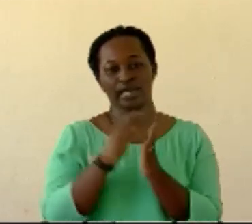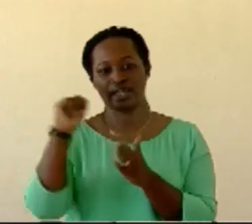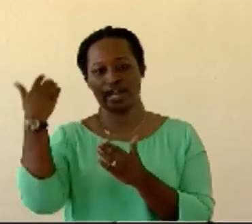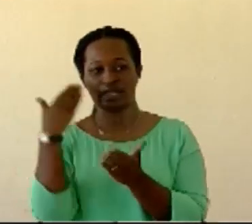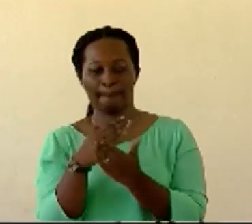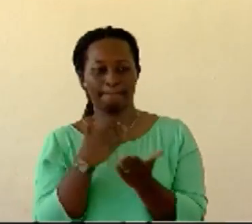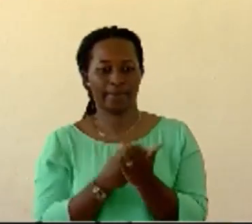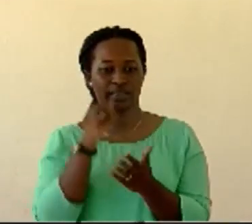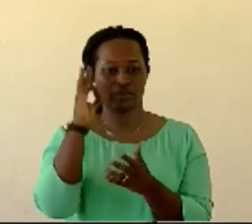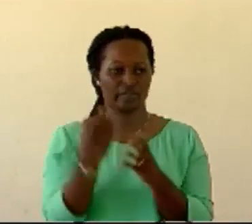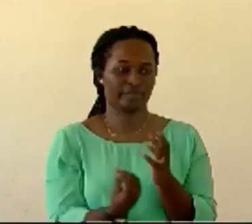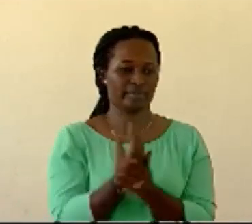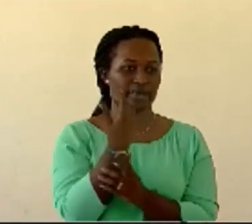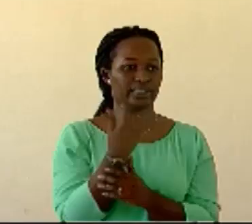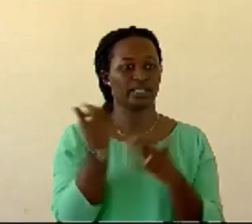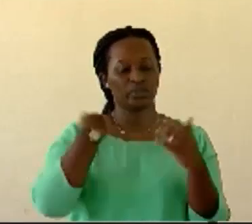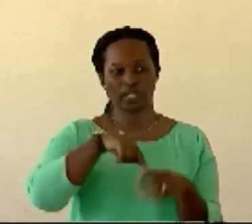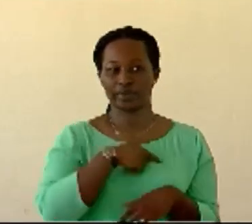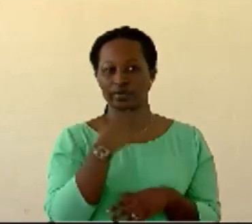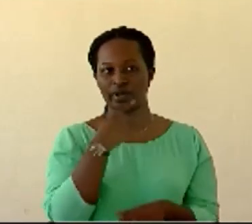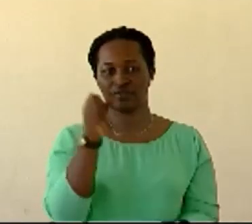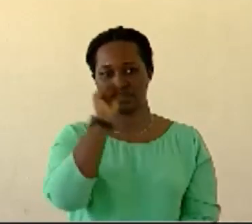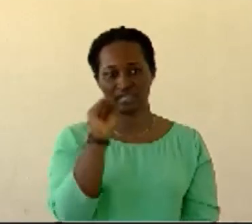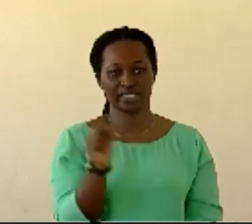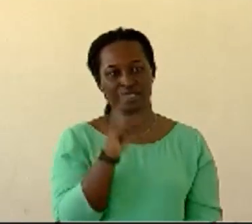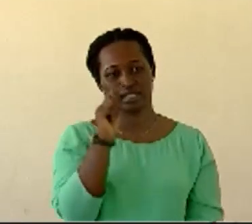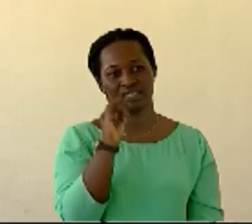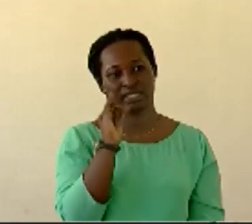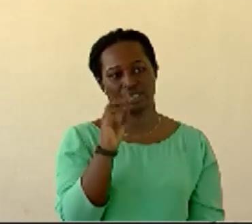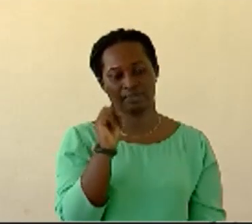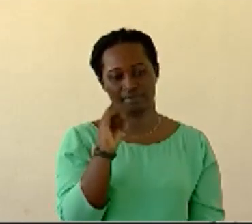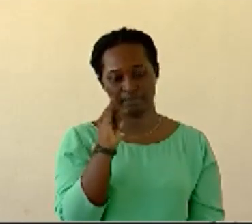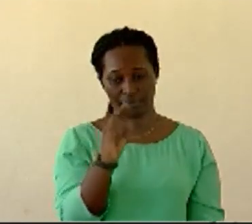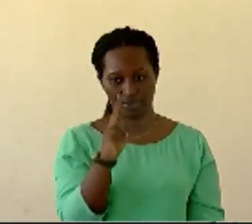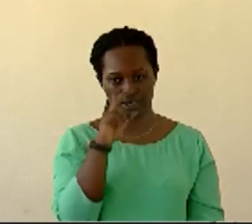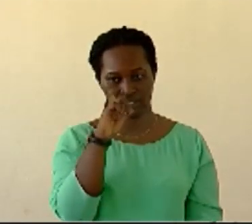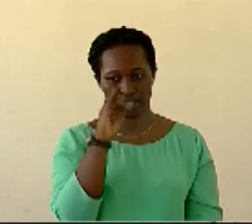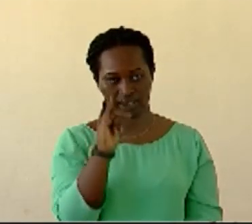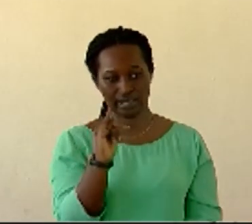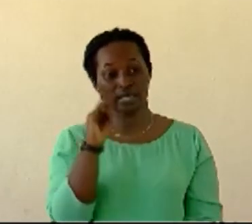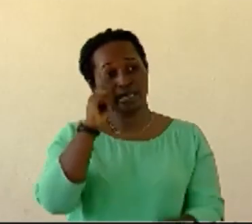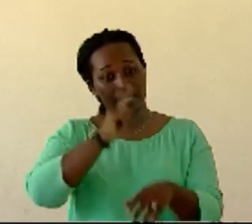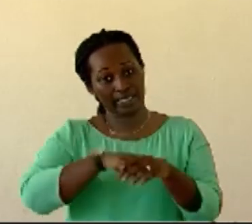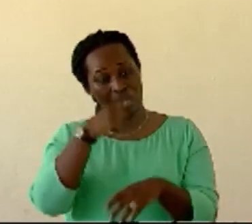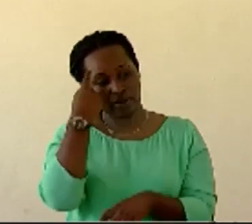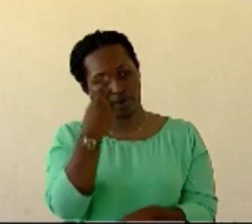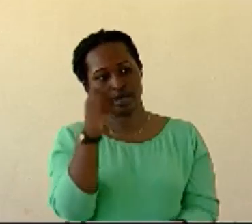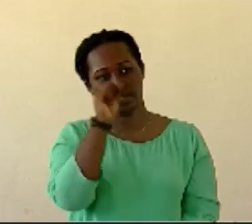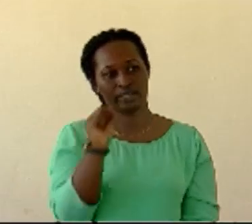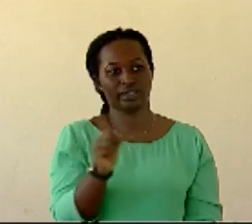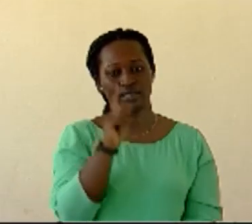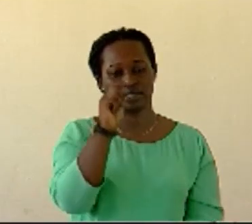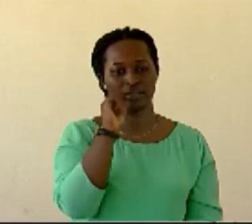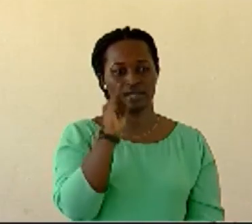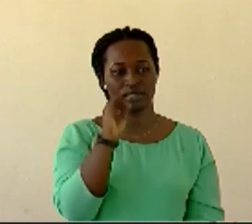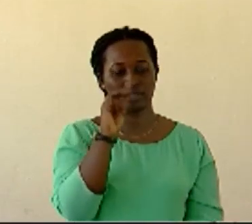we have talked about the stimuli, or when it is one stimulus. We have also talked about main organs of a